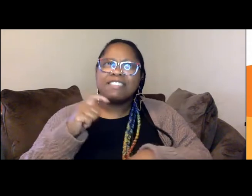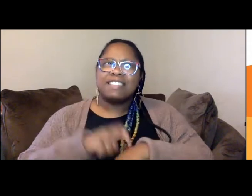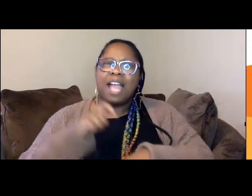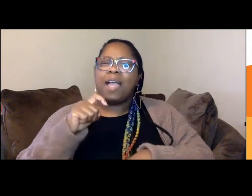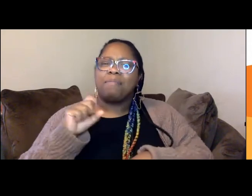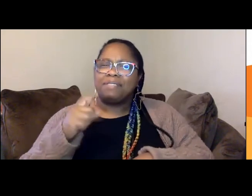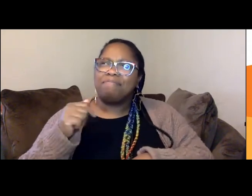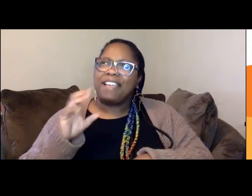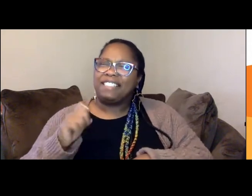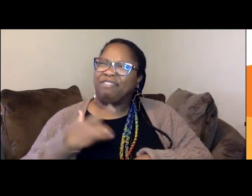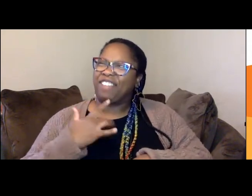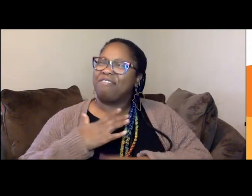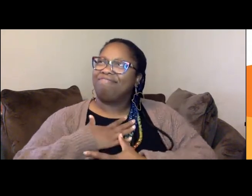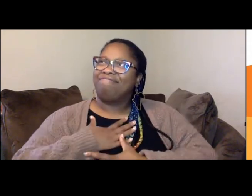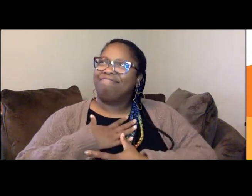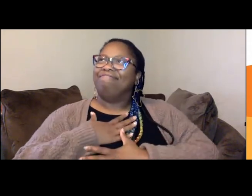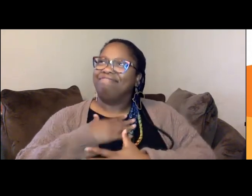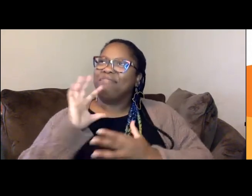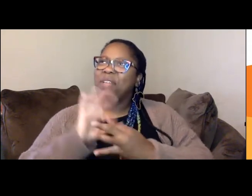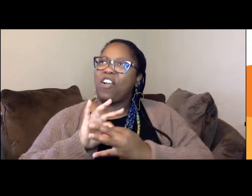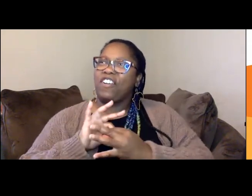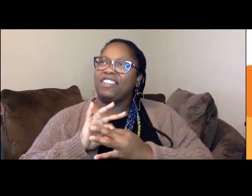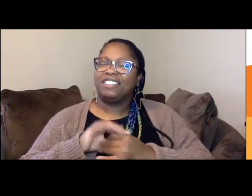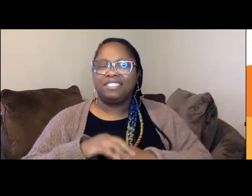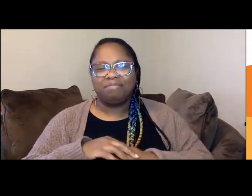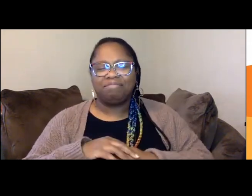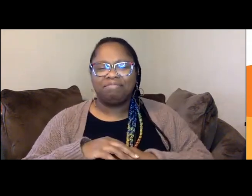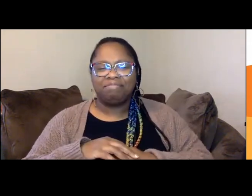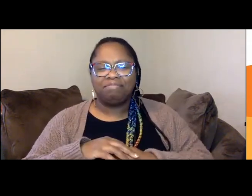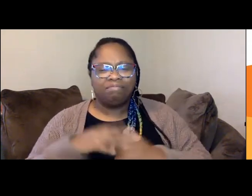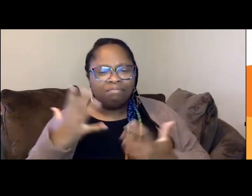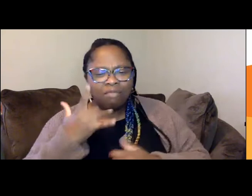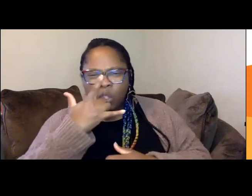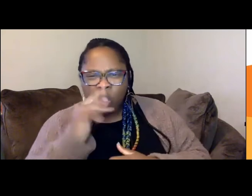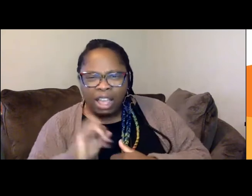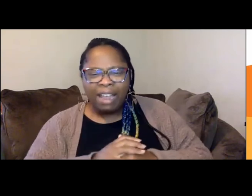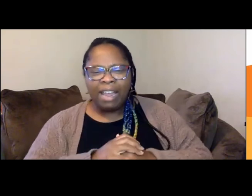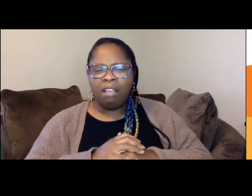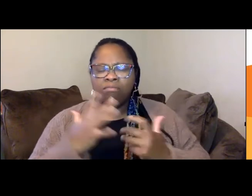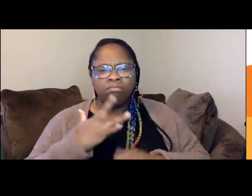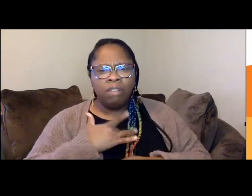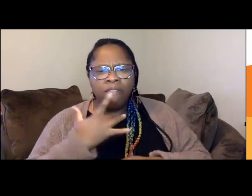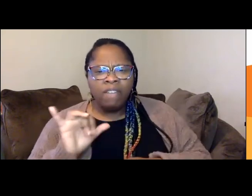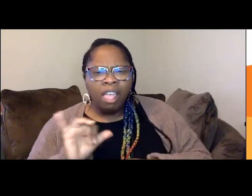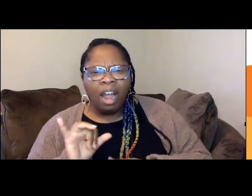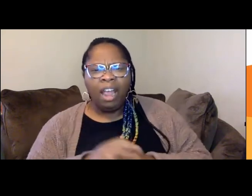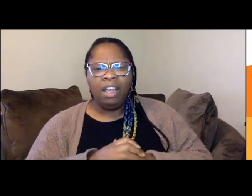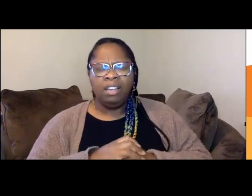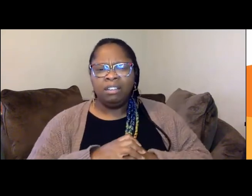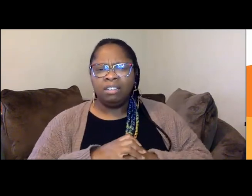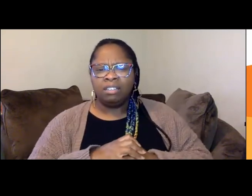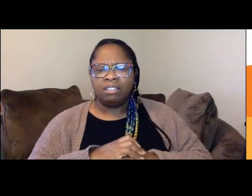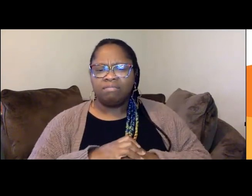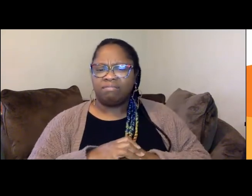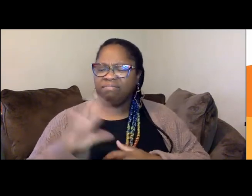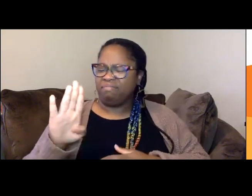like you belonged. What did that space look like and feel like for you? What does